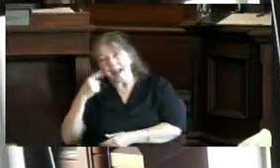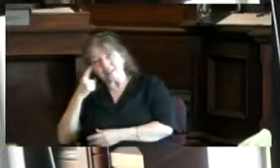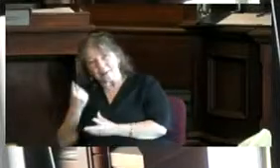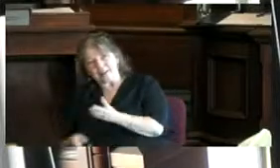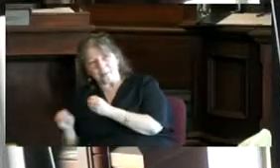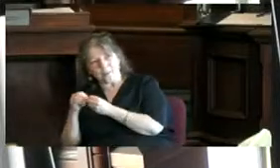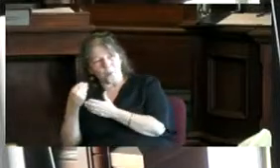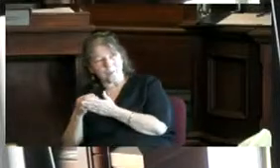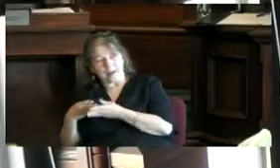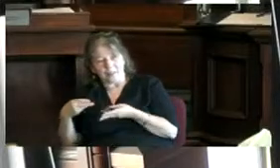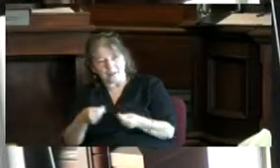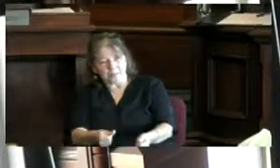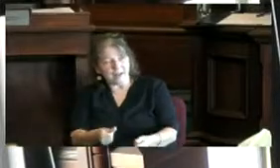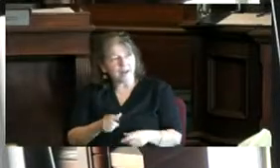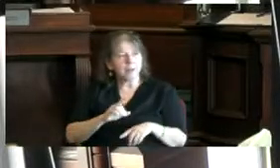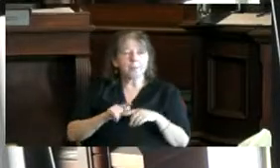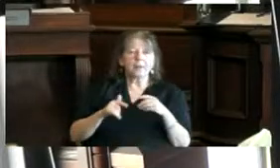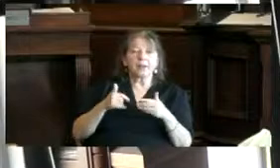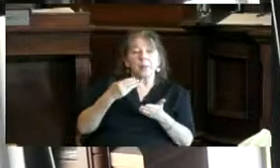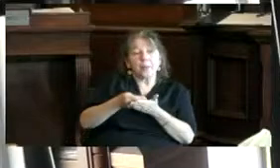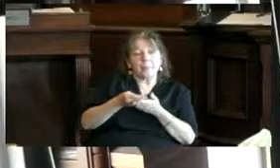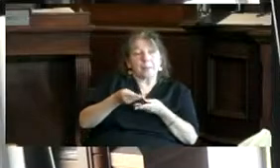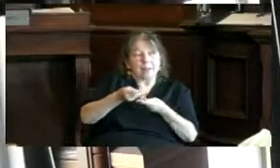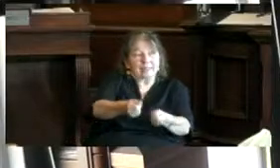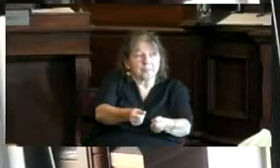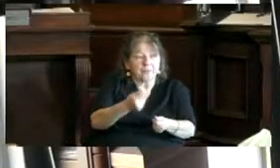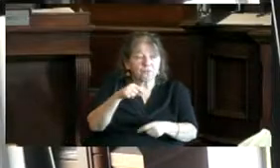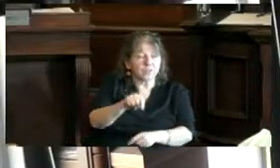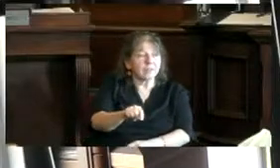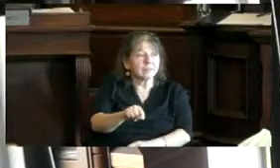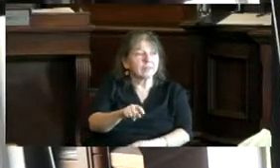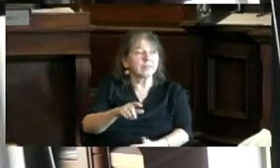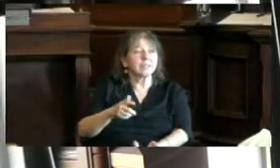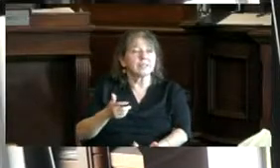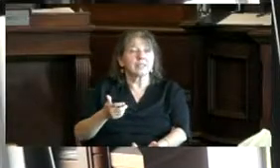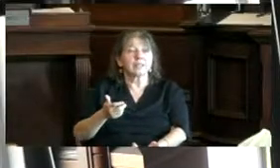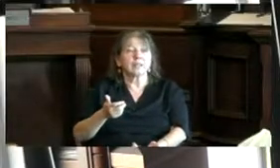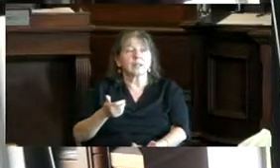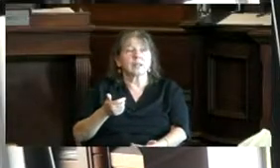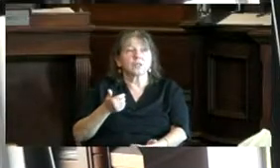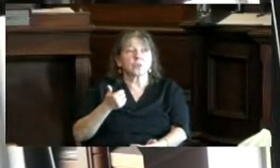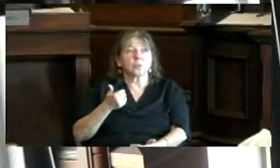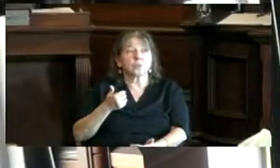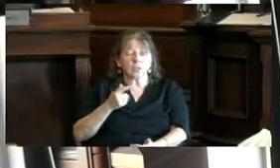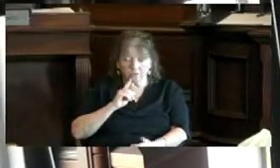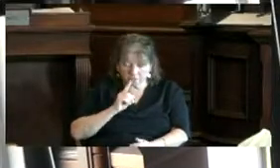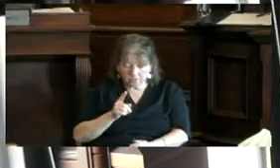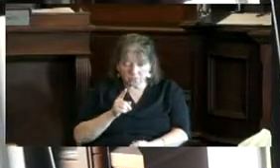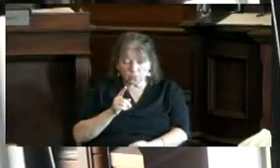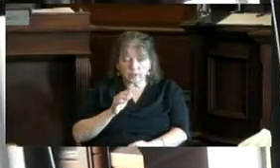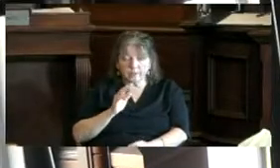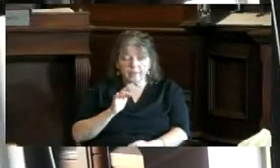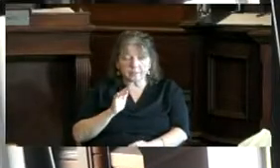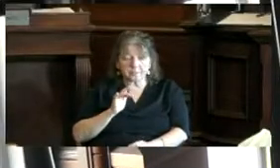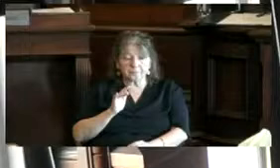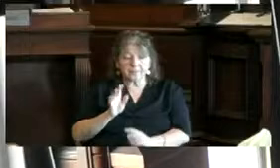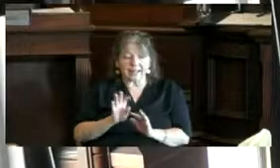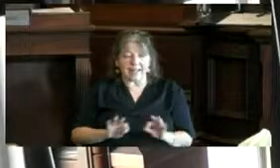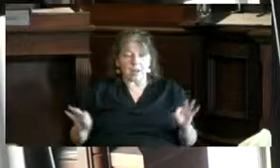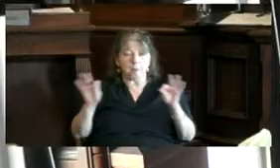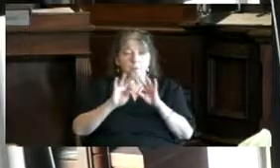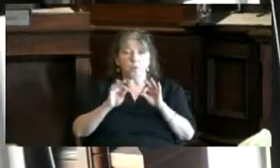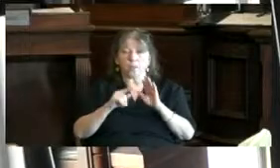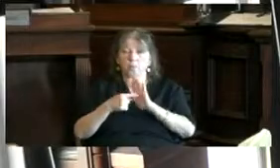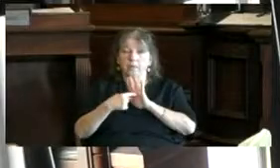spent. There's a lot of money being spent in this area. So it's important that we